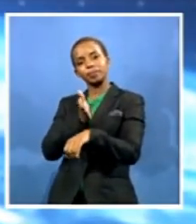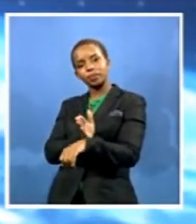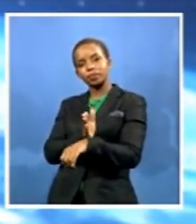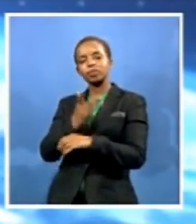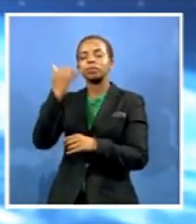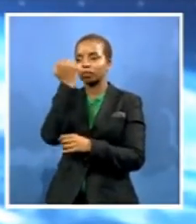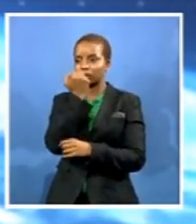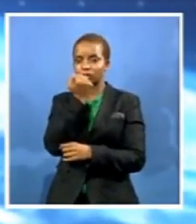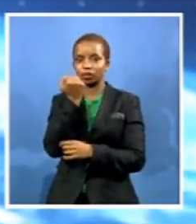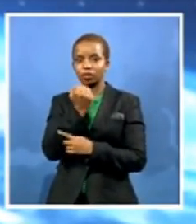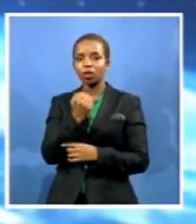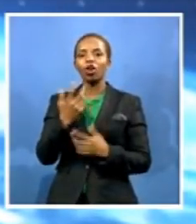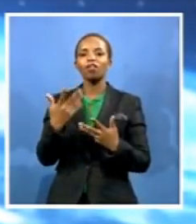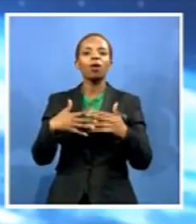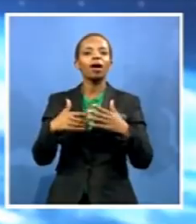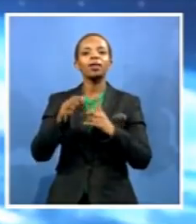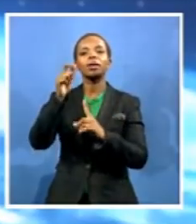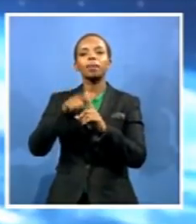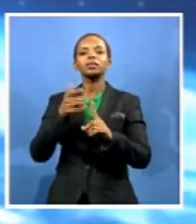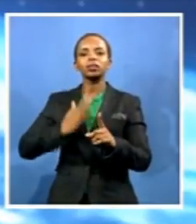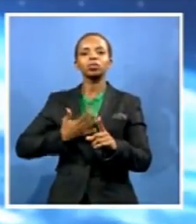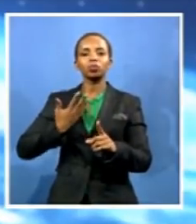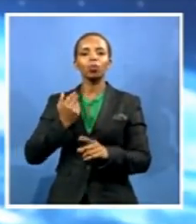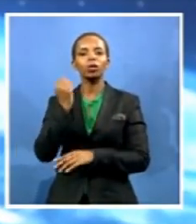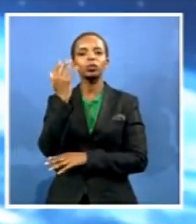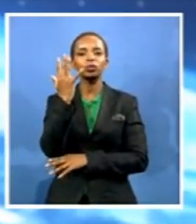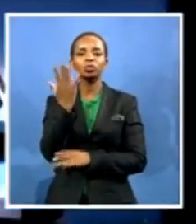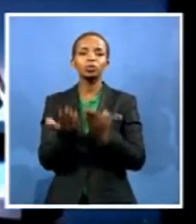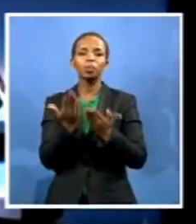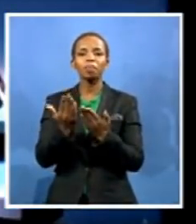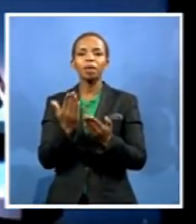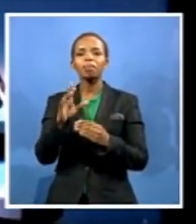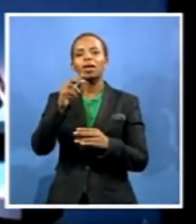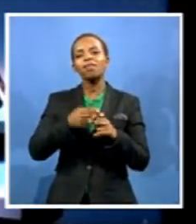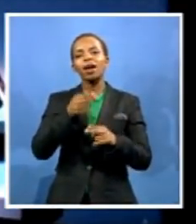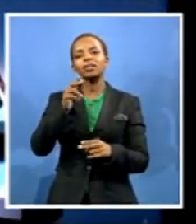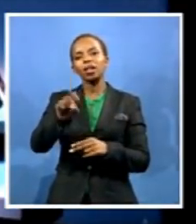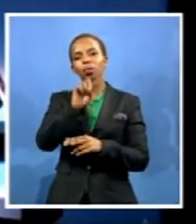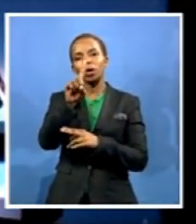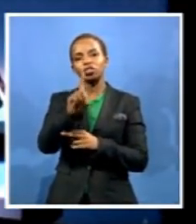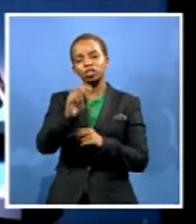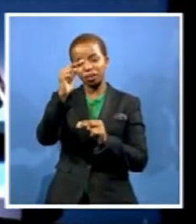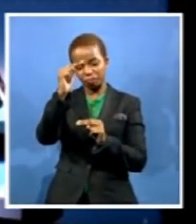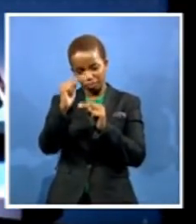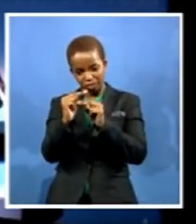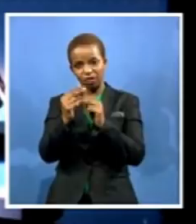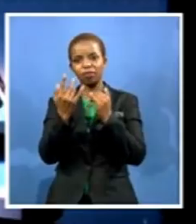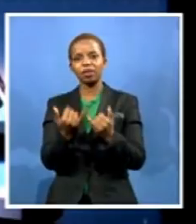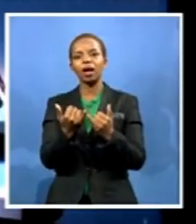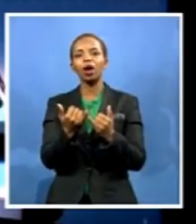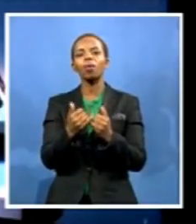brief final question, going to Janice Q from Bloomberg Live. Janice, can